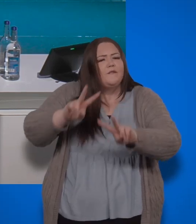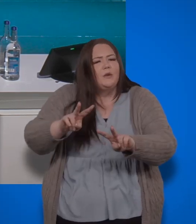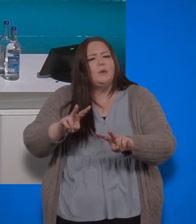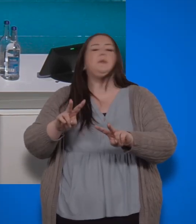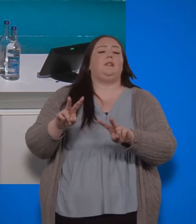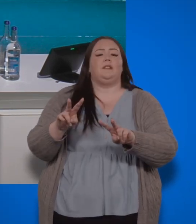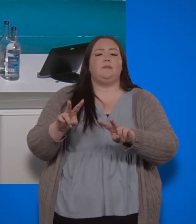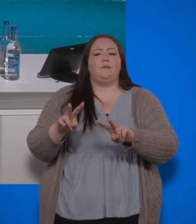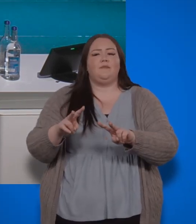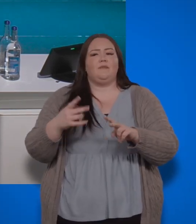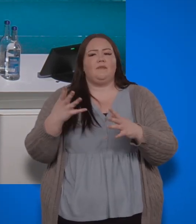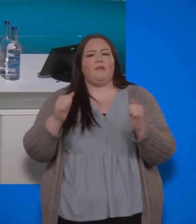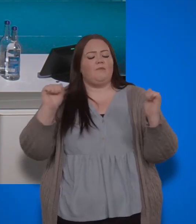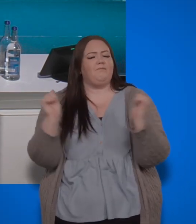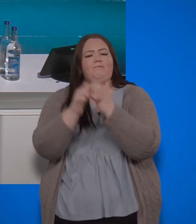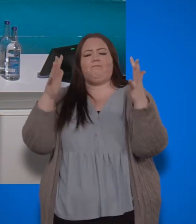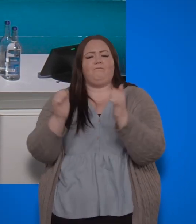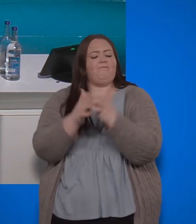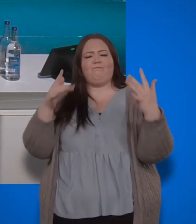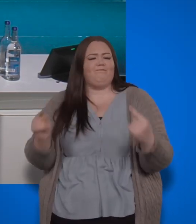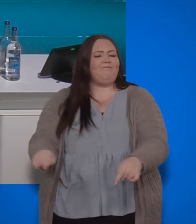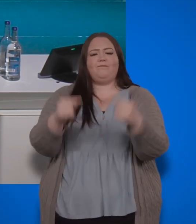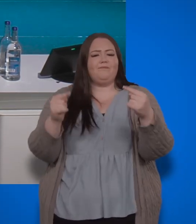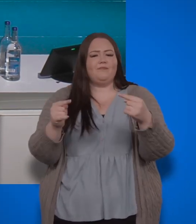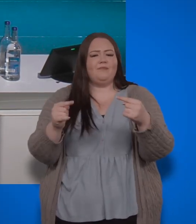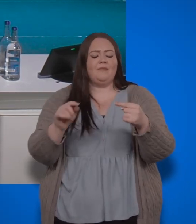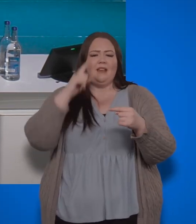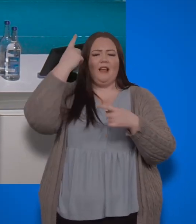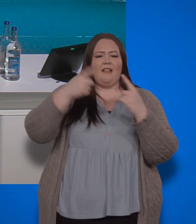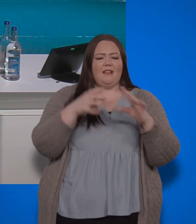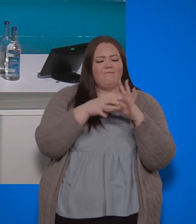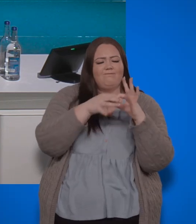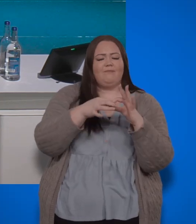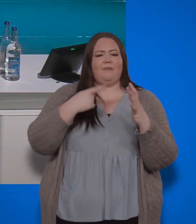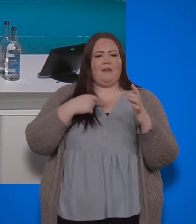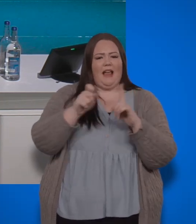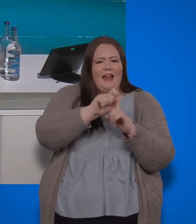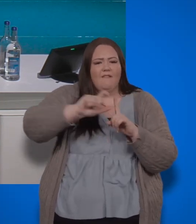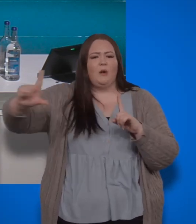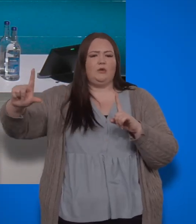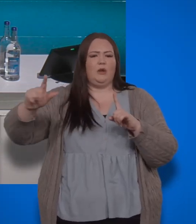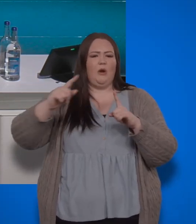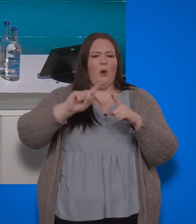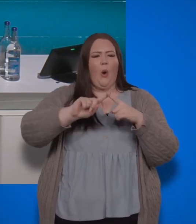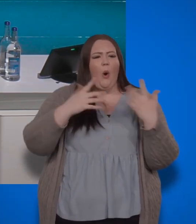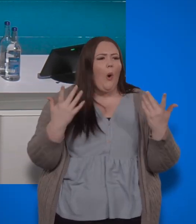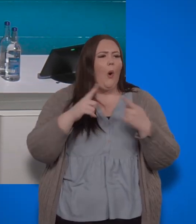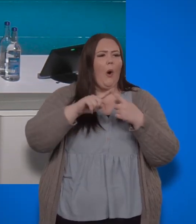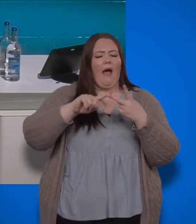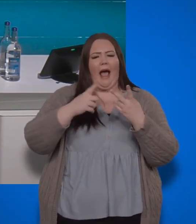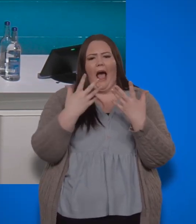views which was previously often thought to be heretical, that God was involved in the process of evolution, and